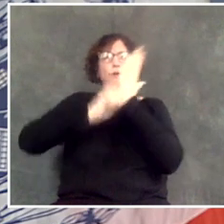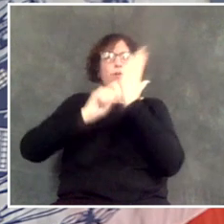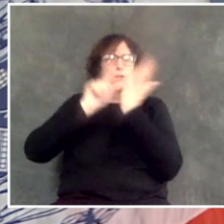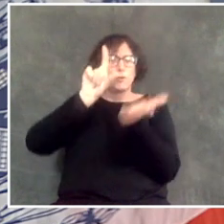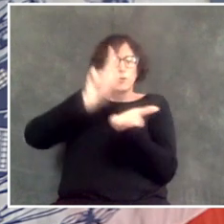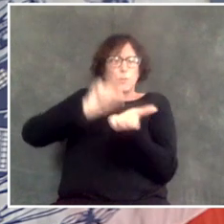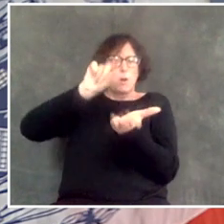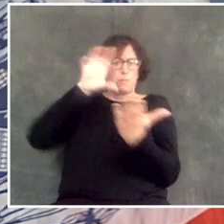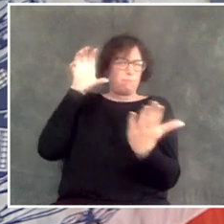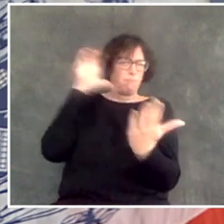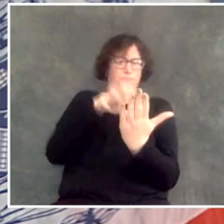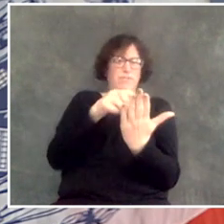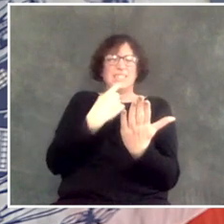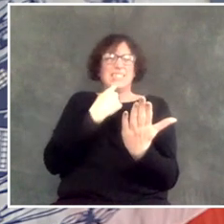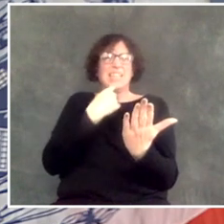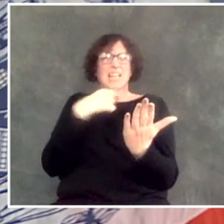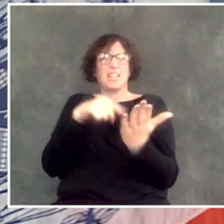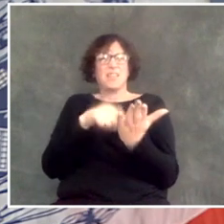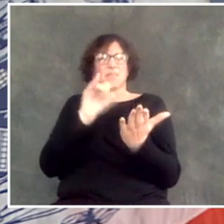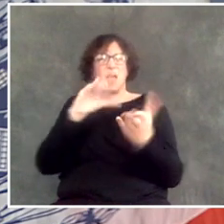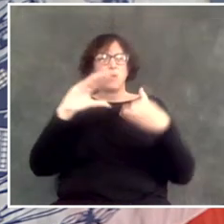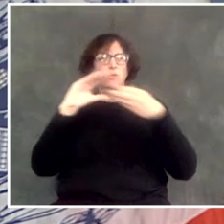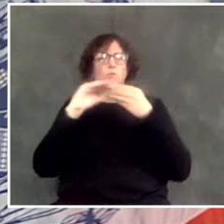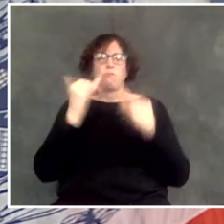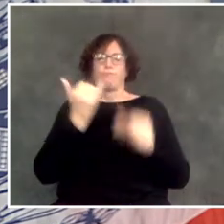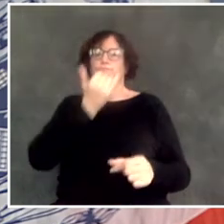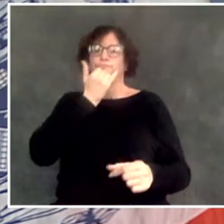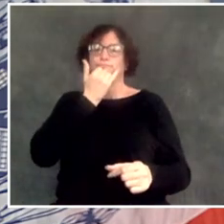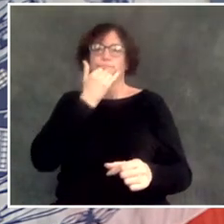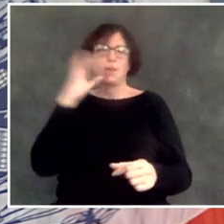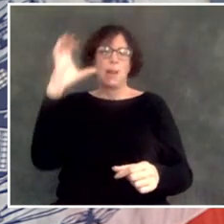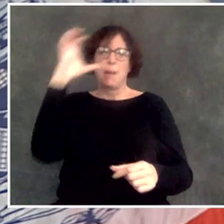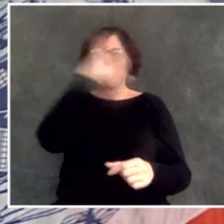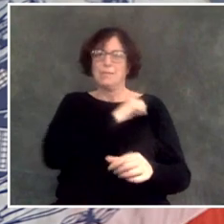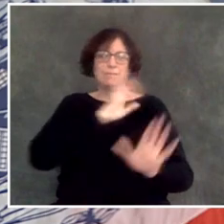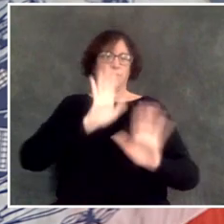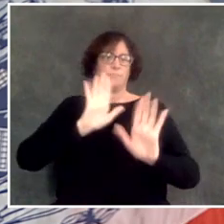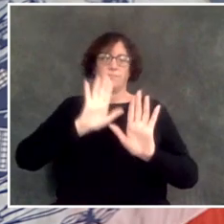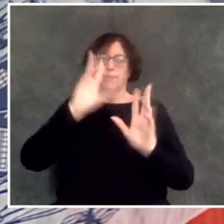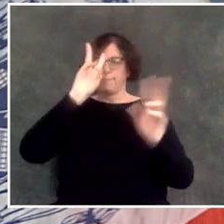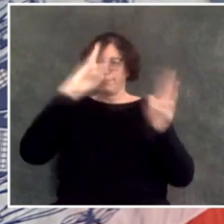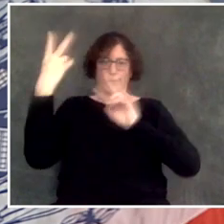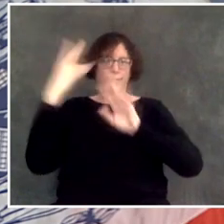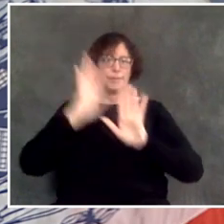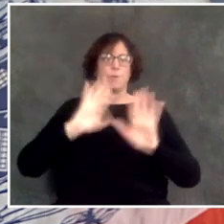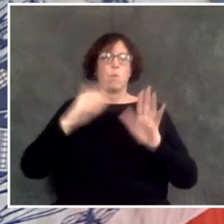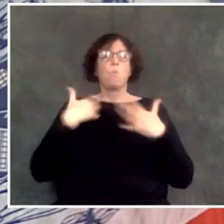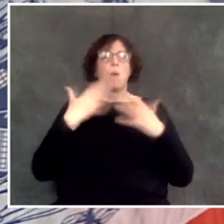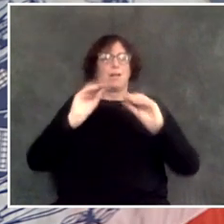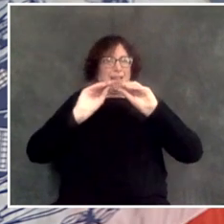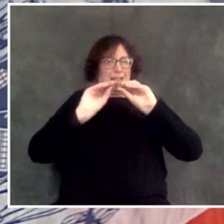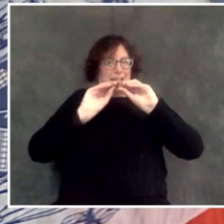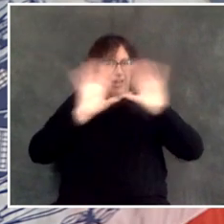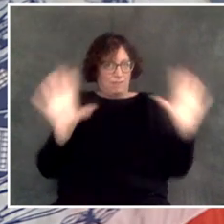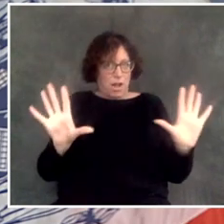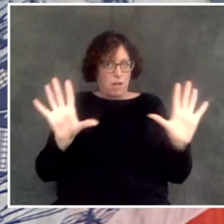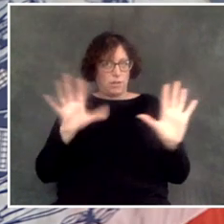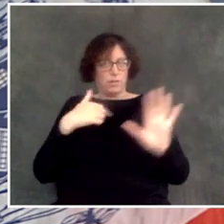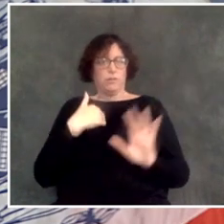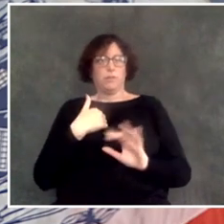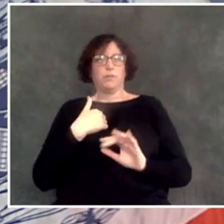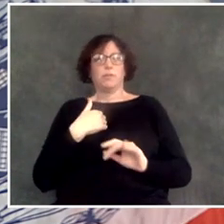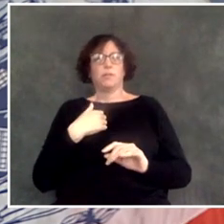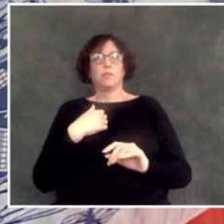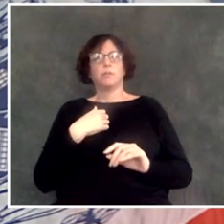going forward, we're going to figure out how to deal with this very painful reality of those we've lost. What will happen in